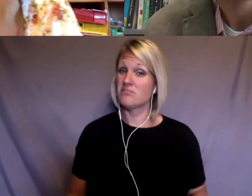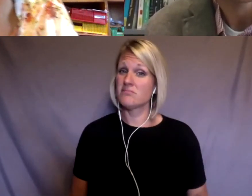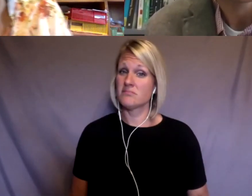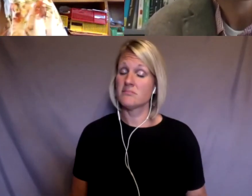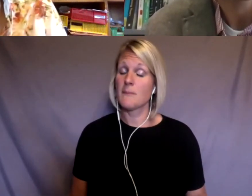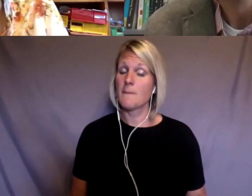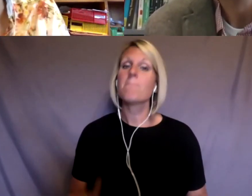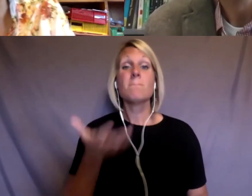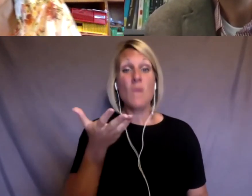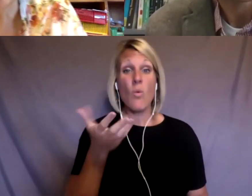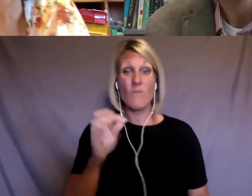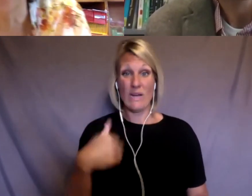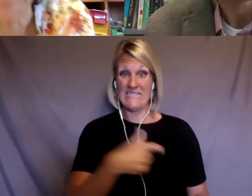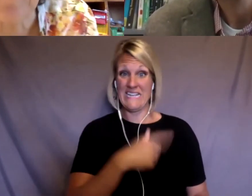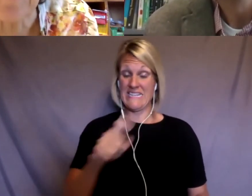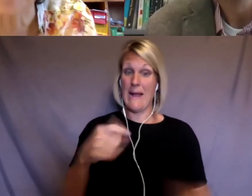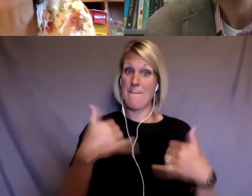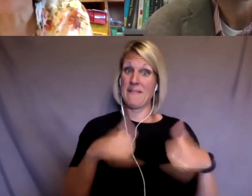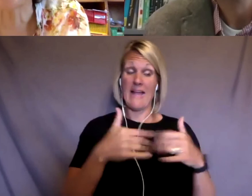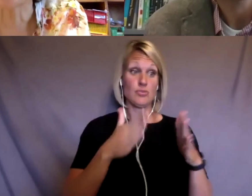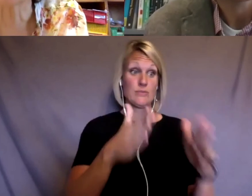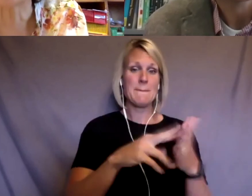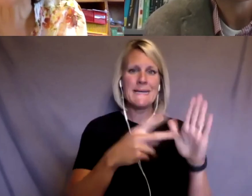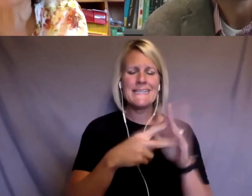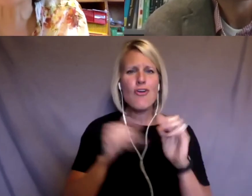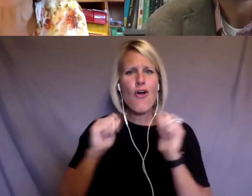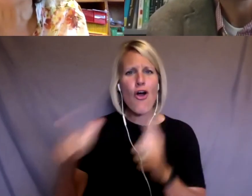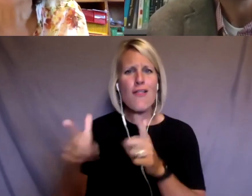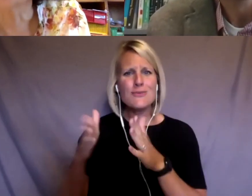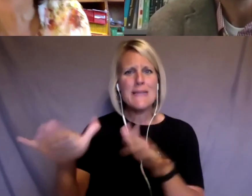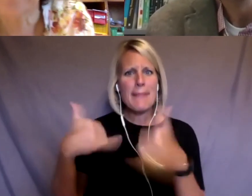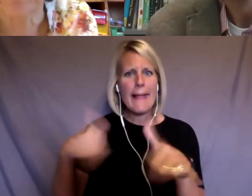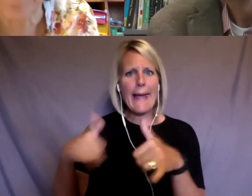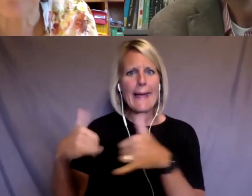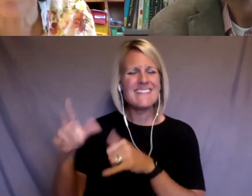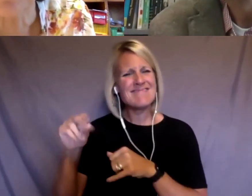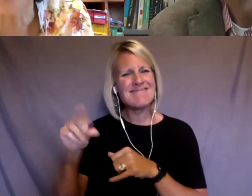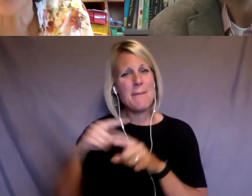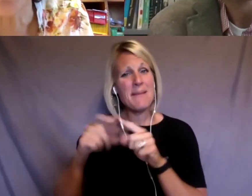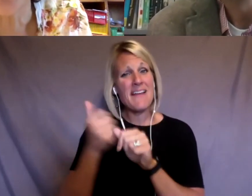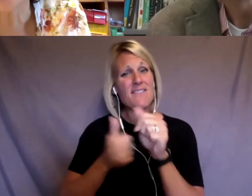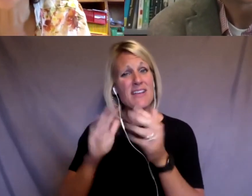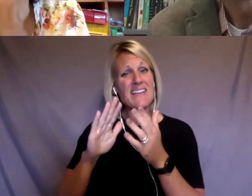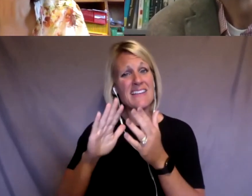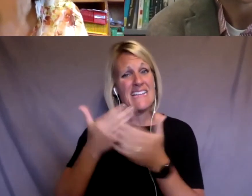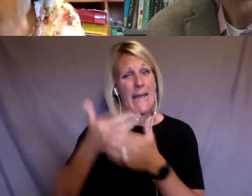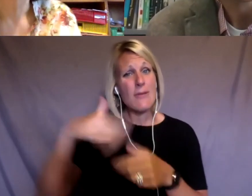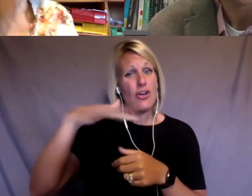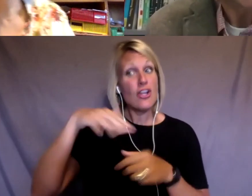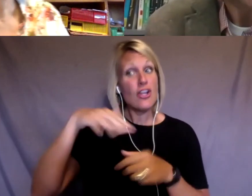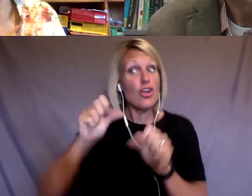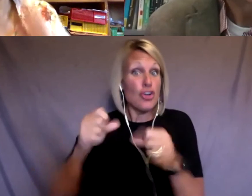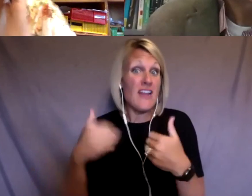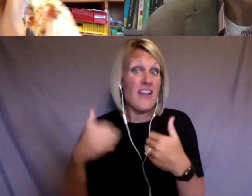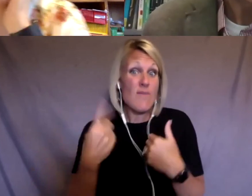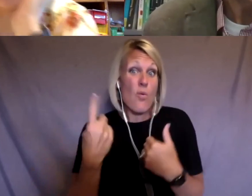need a play street, we don't need to have all our streets as play streets, but each neighborhood could have a play street, right? So I hope